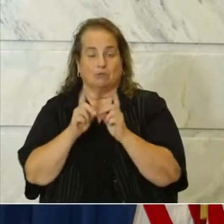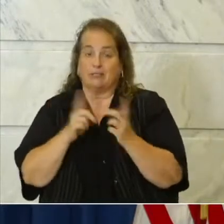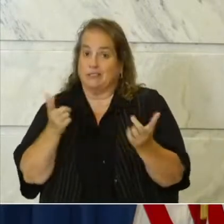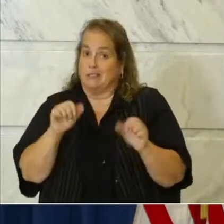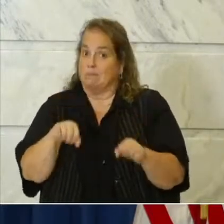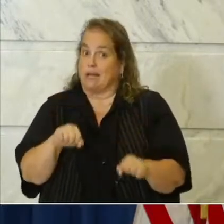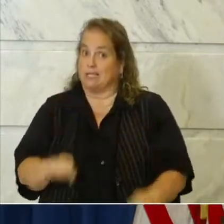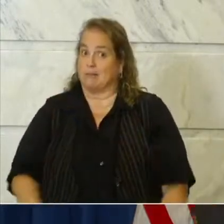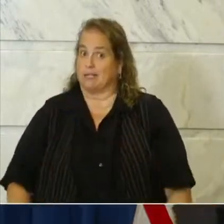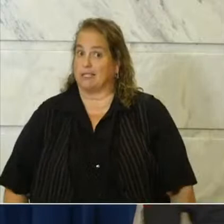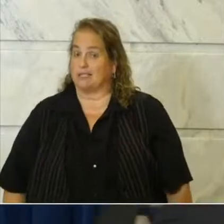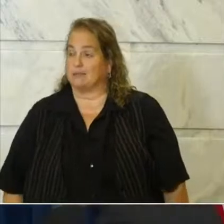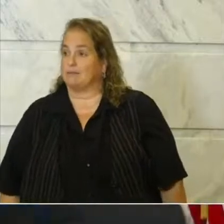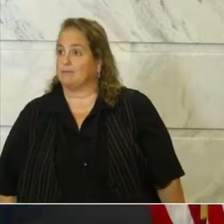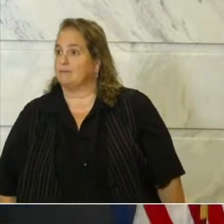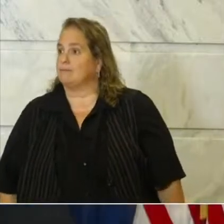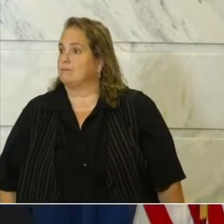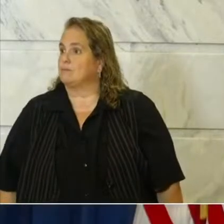possibility.